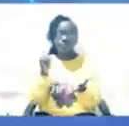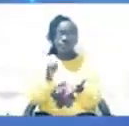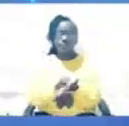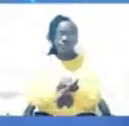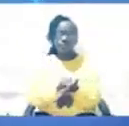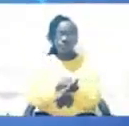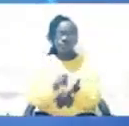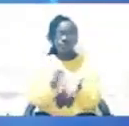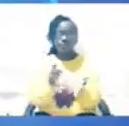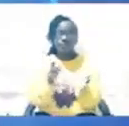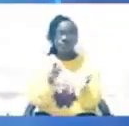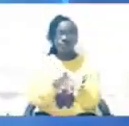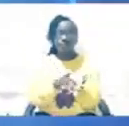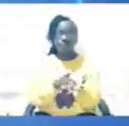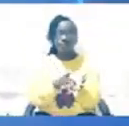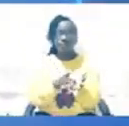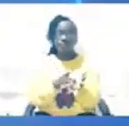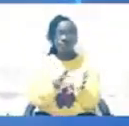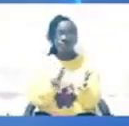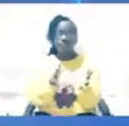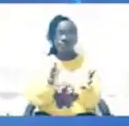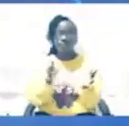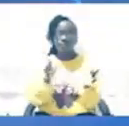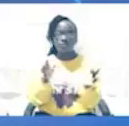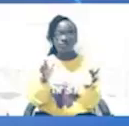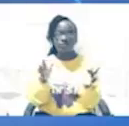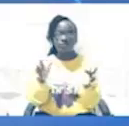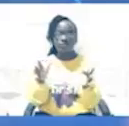confess that